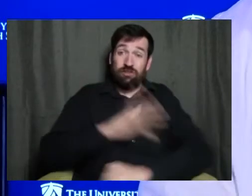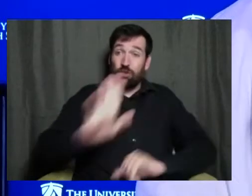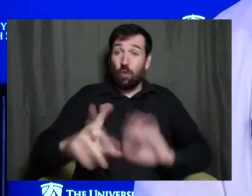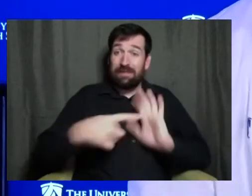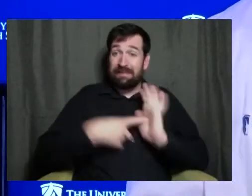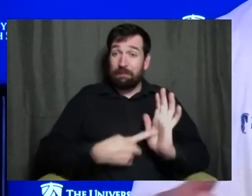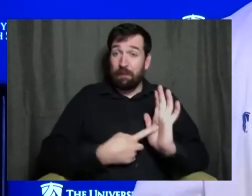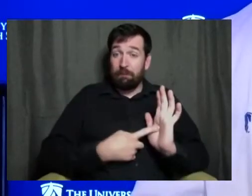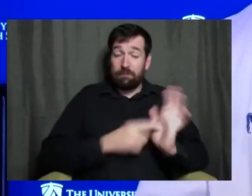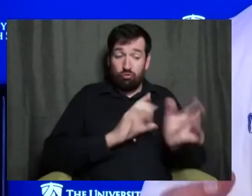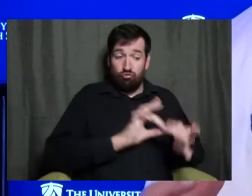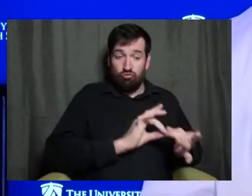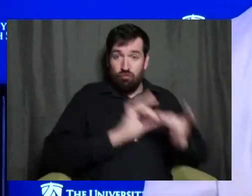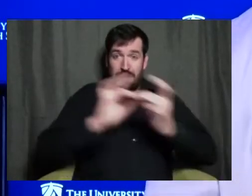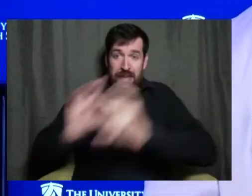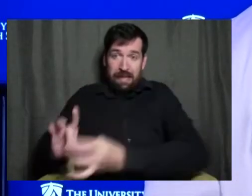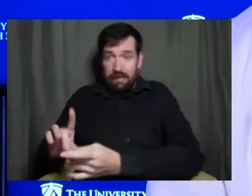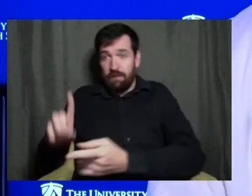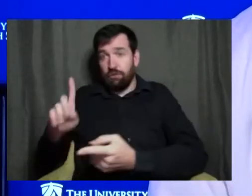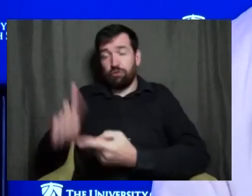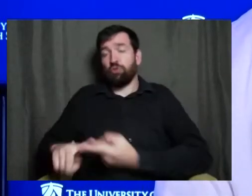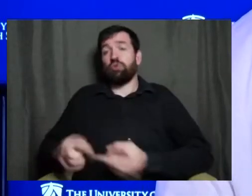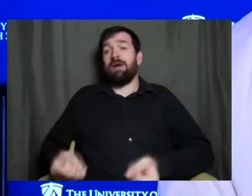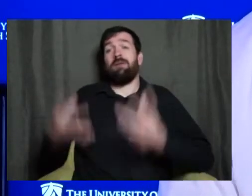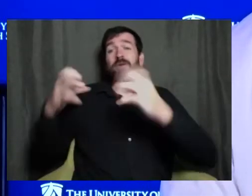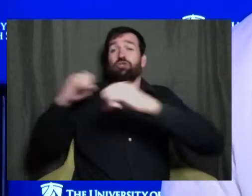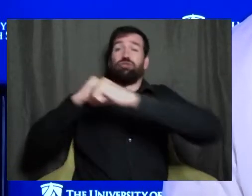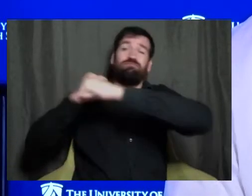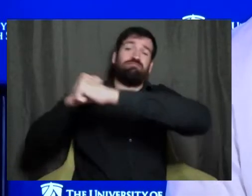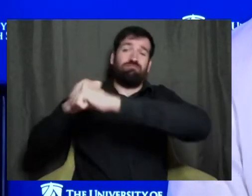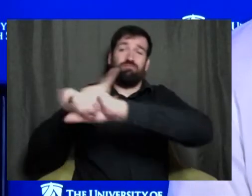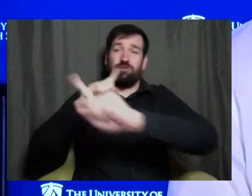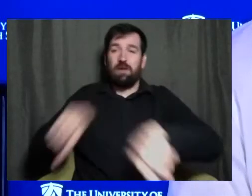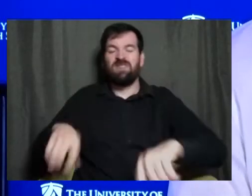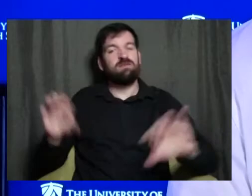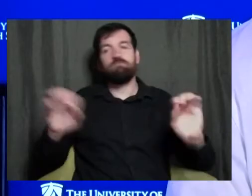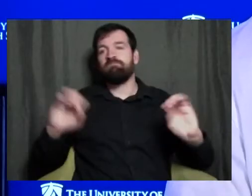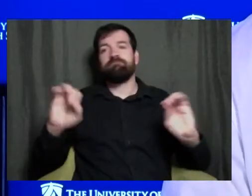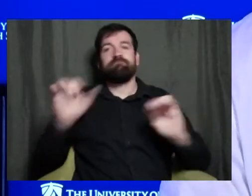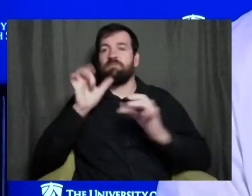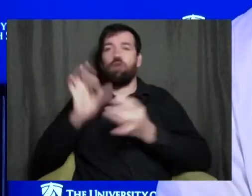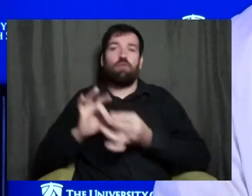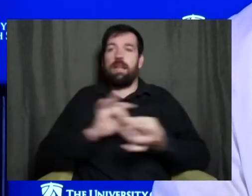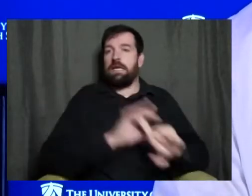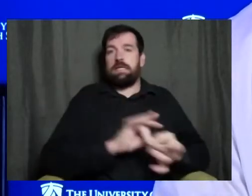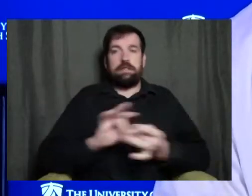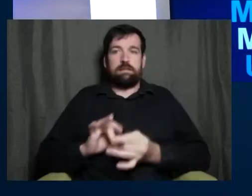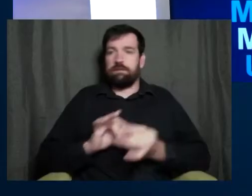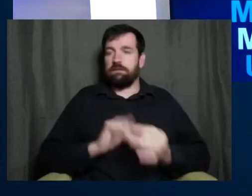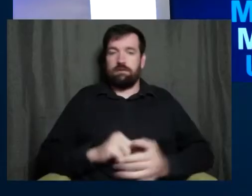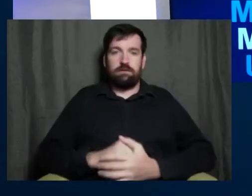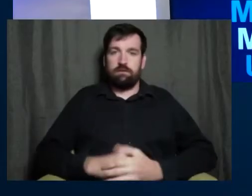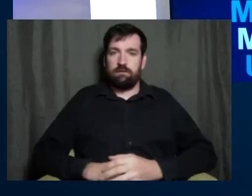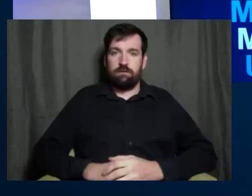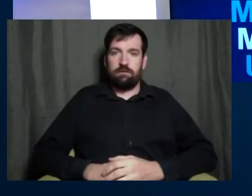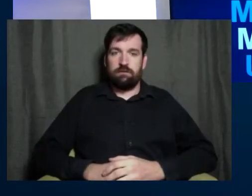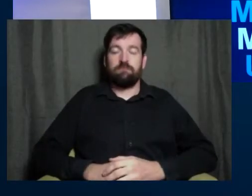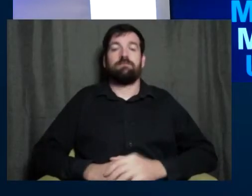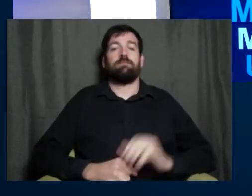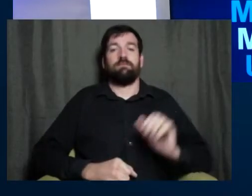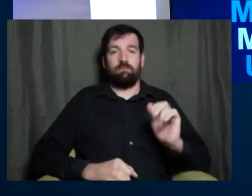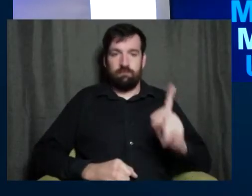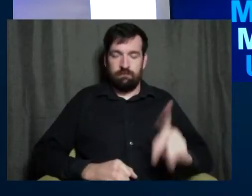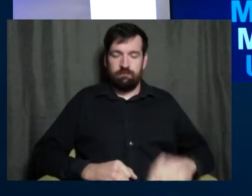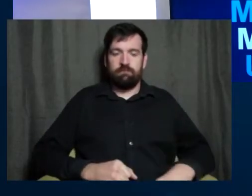signs and the amount of immune response and immunity and protection you get from the vaccine. Okay, I have